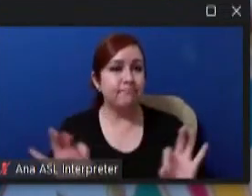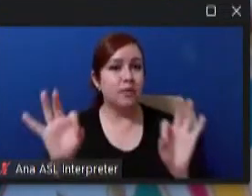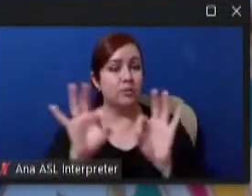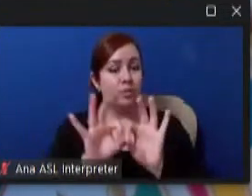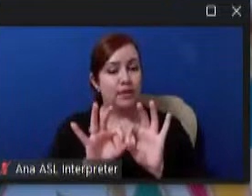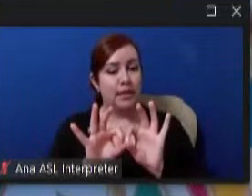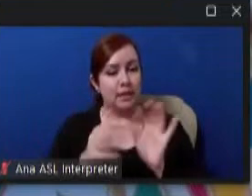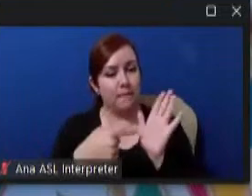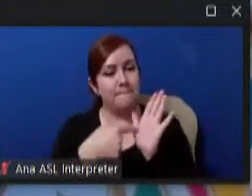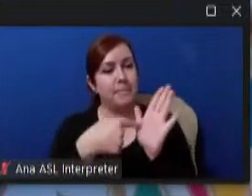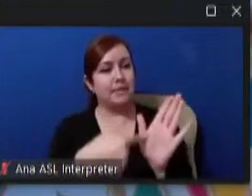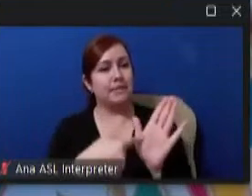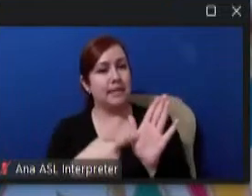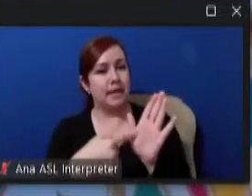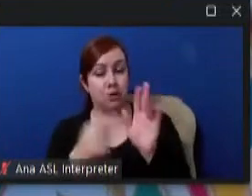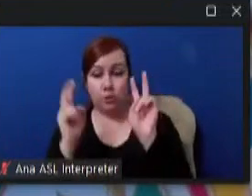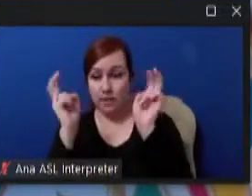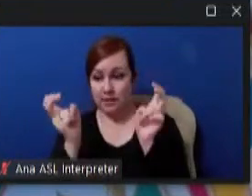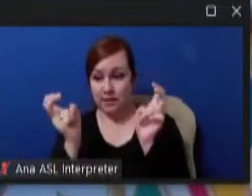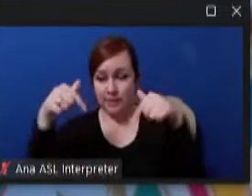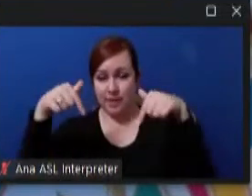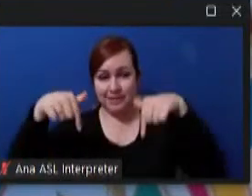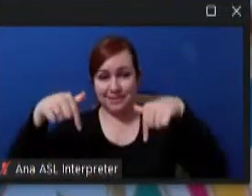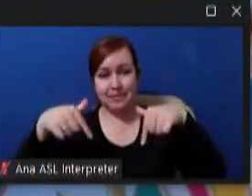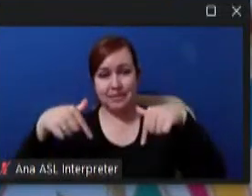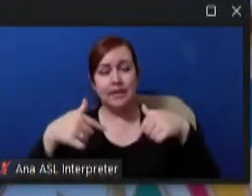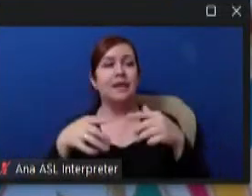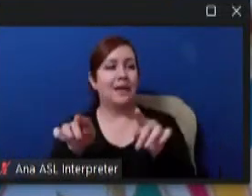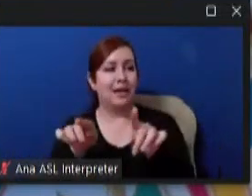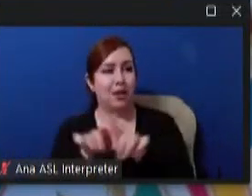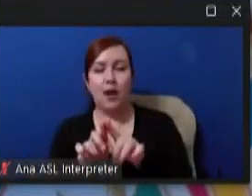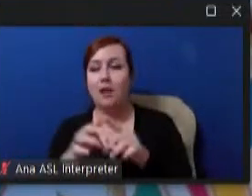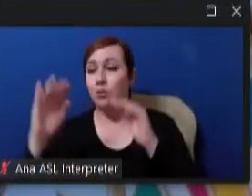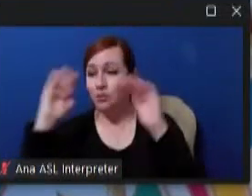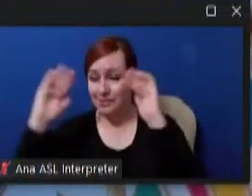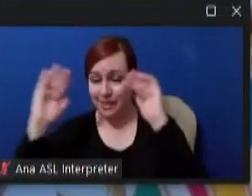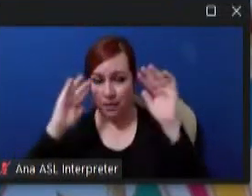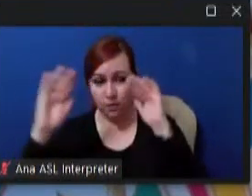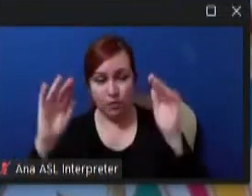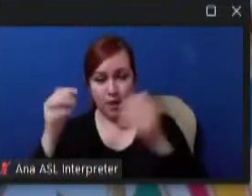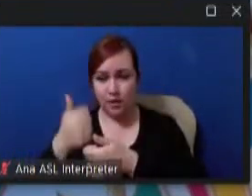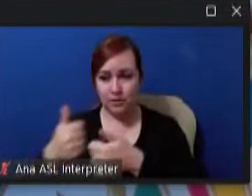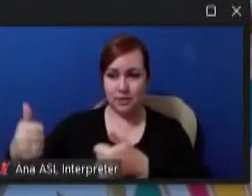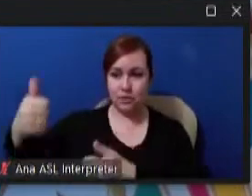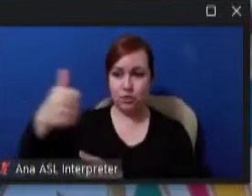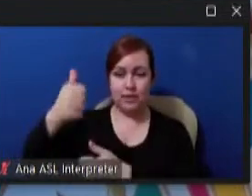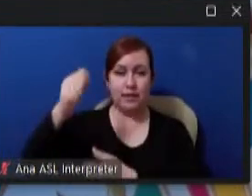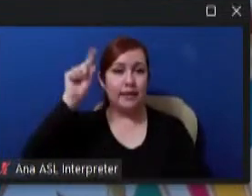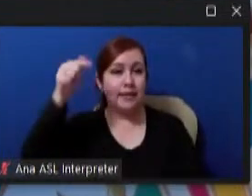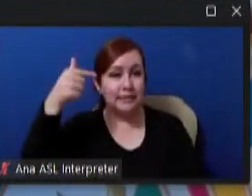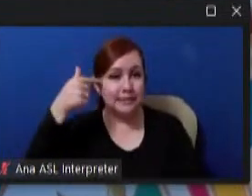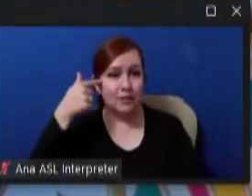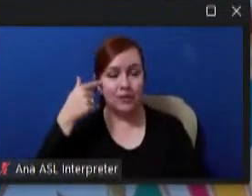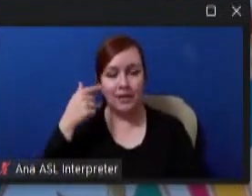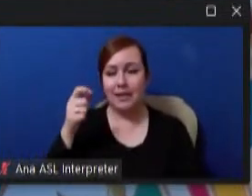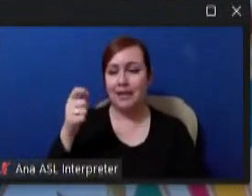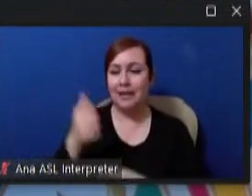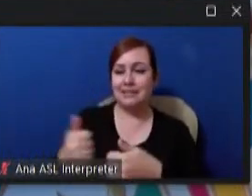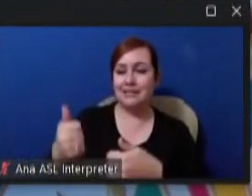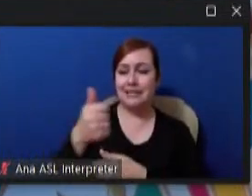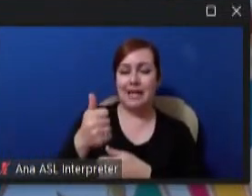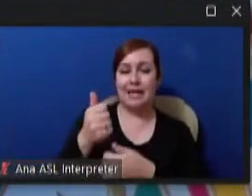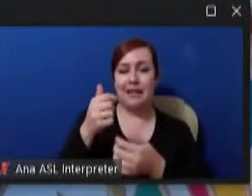is therefore even more relevant. I would also like to thank the representatives